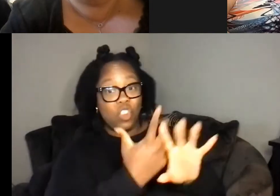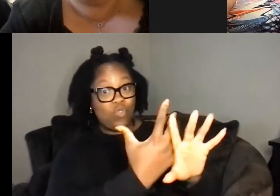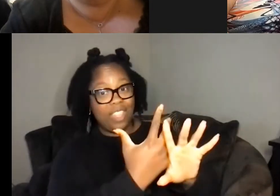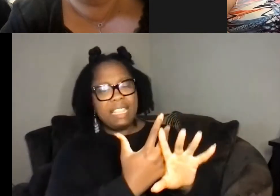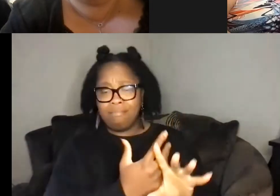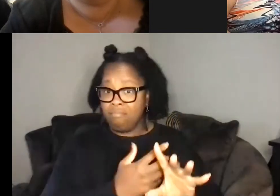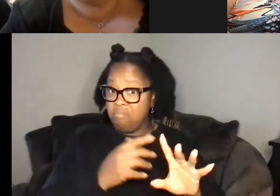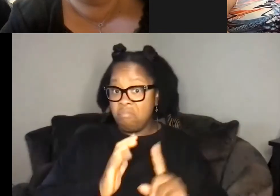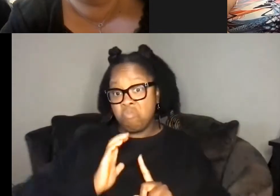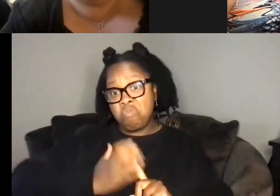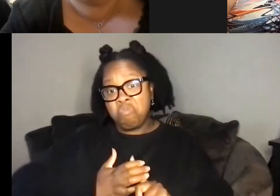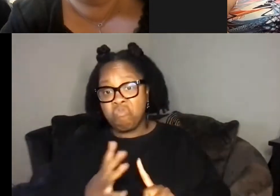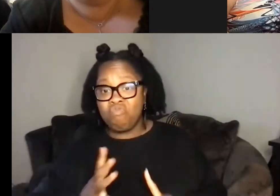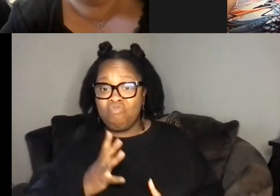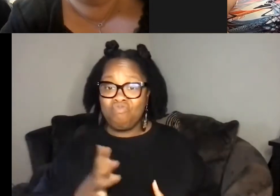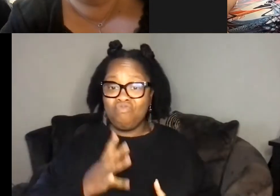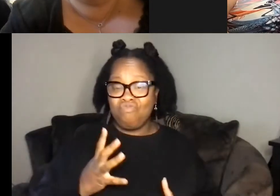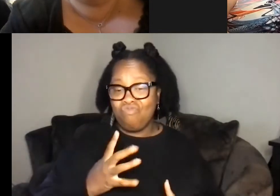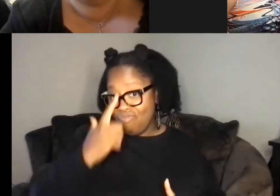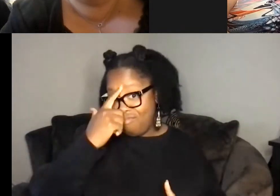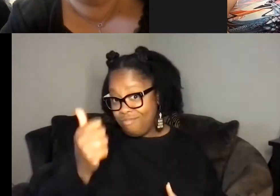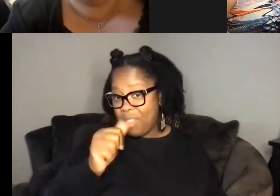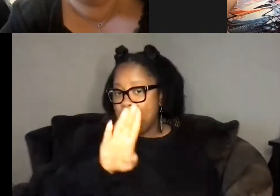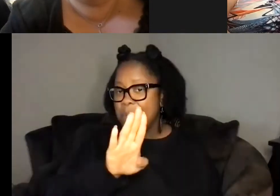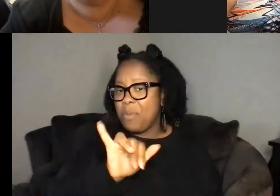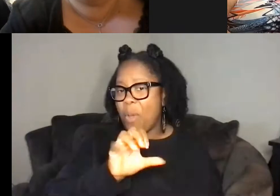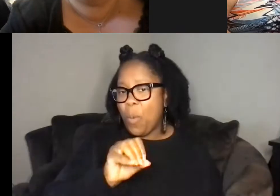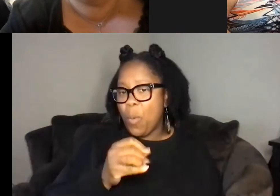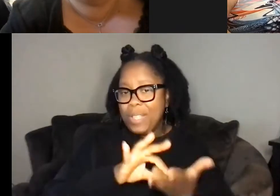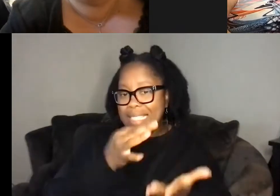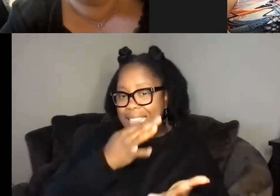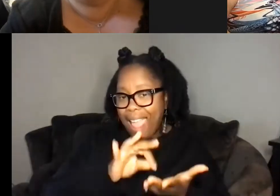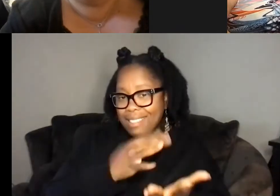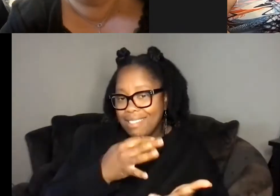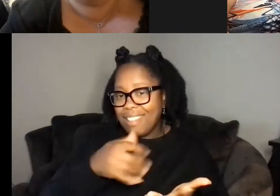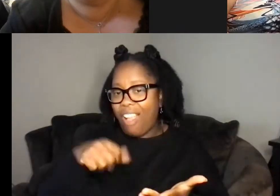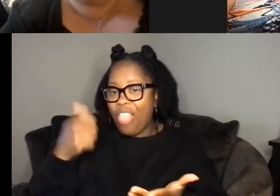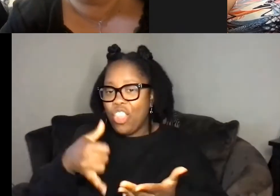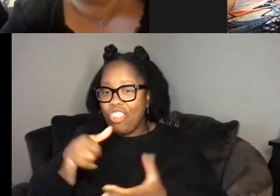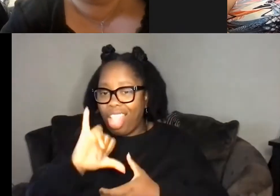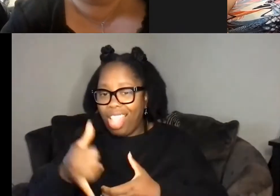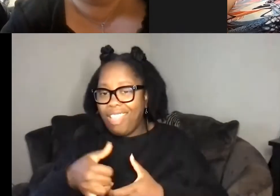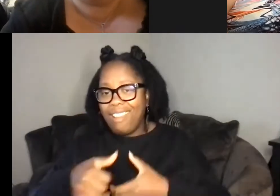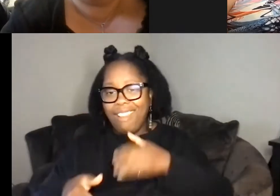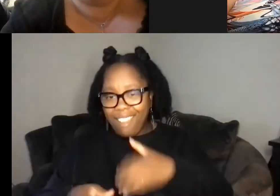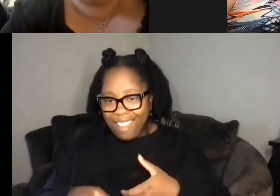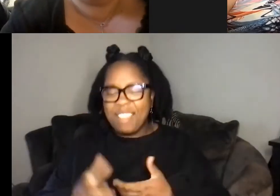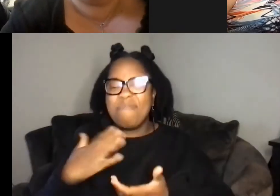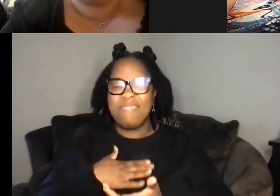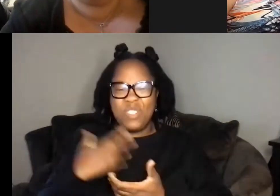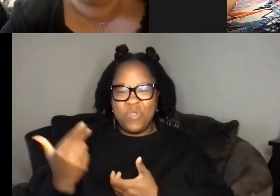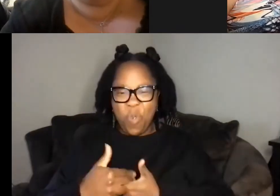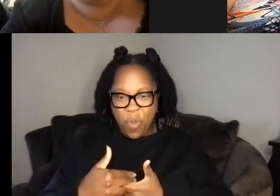as you feel like being, BYO snacks and other libations. And please join us to end the